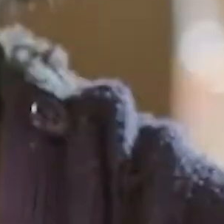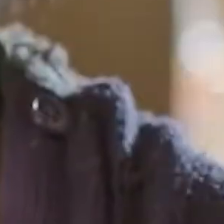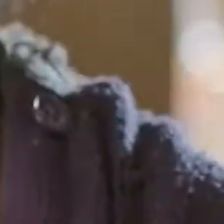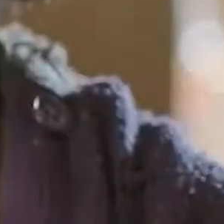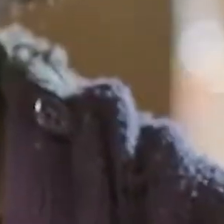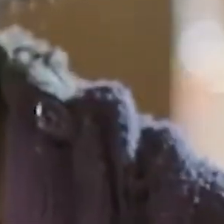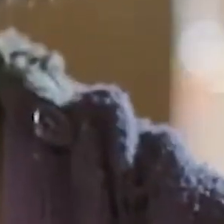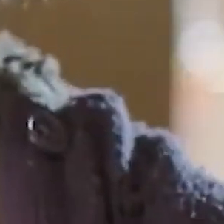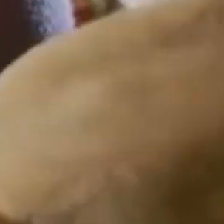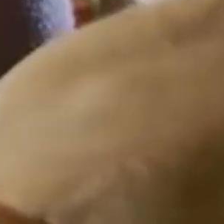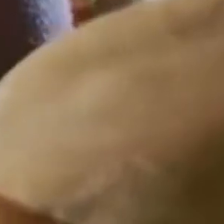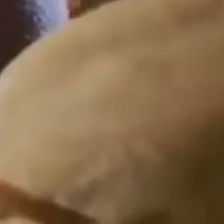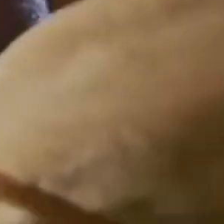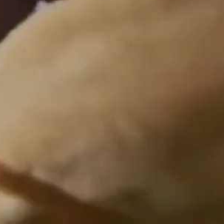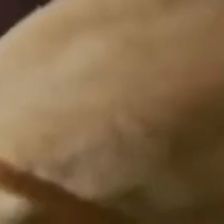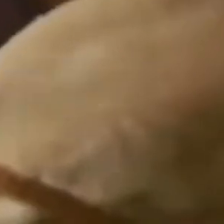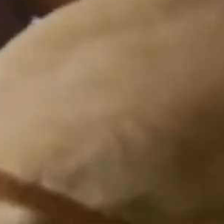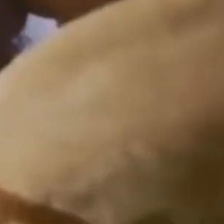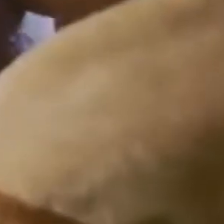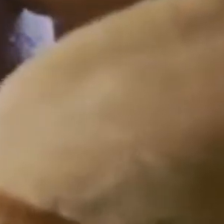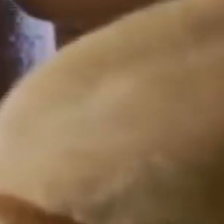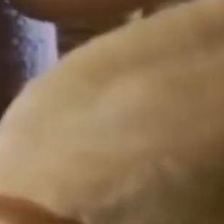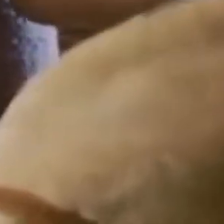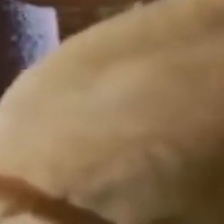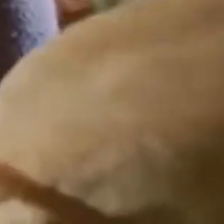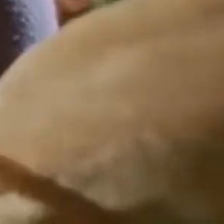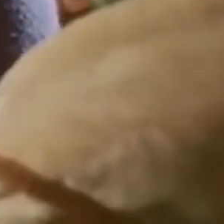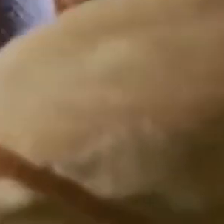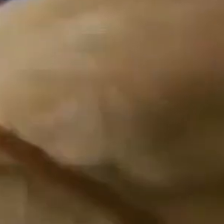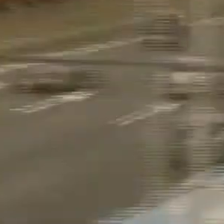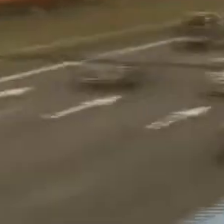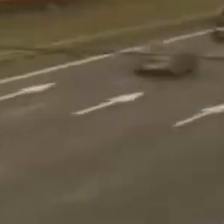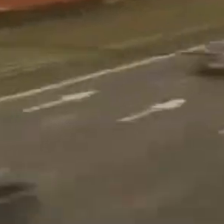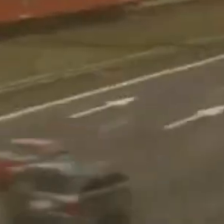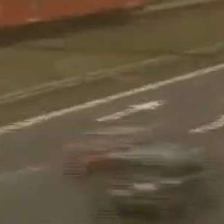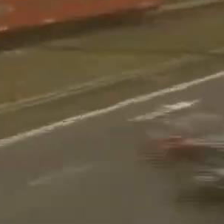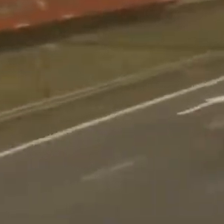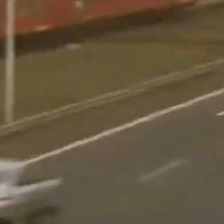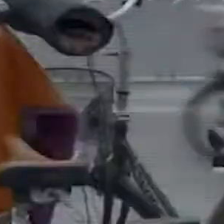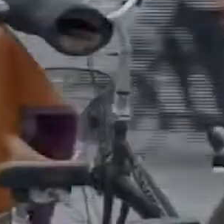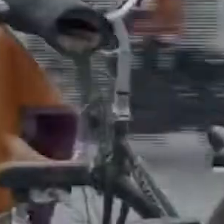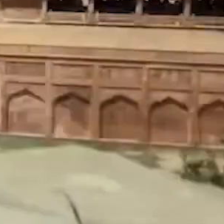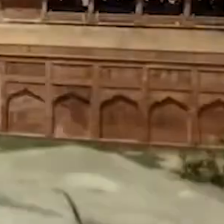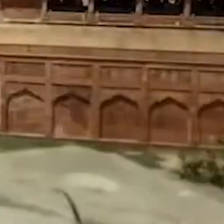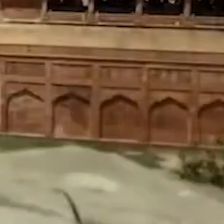mais presente. Eu queria poder escutar eles.